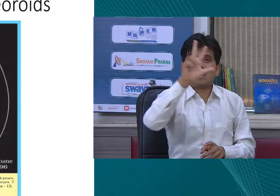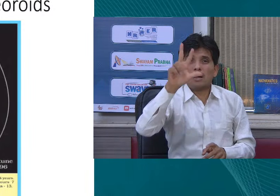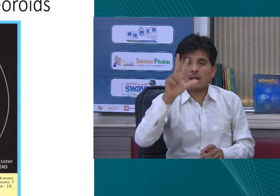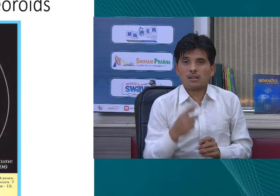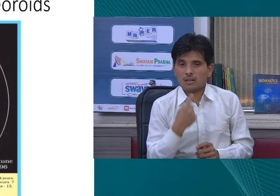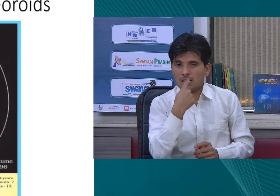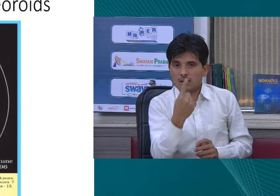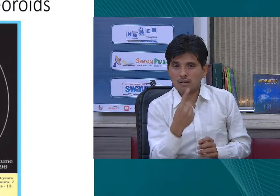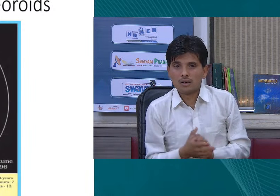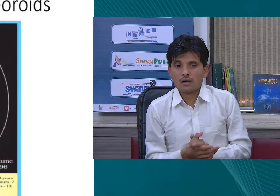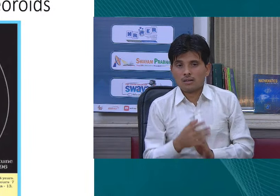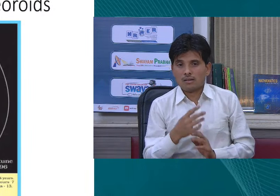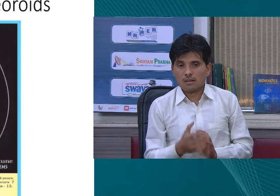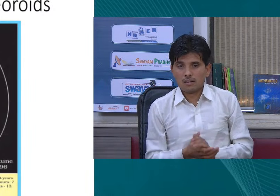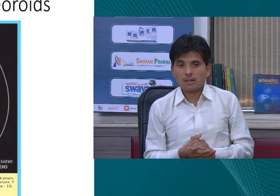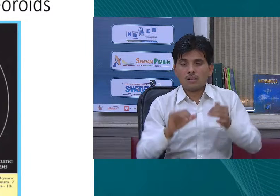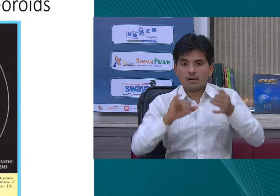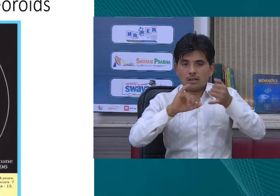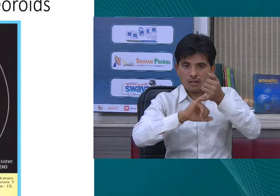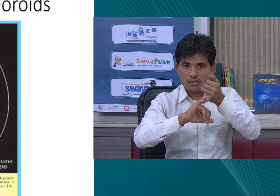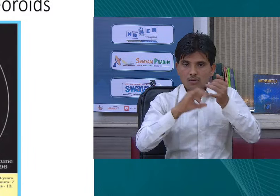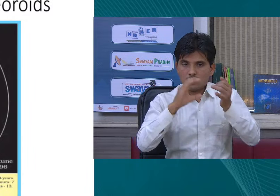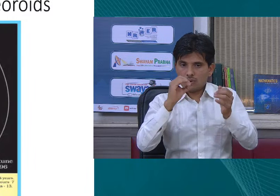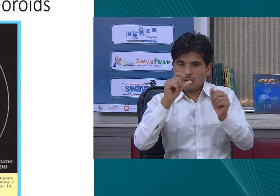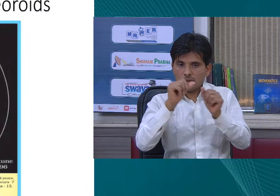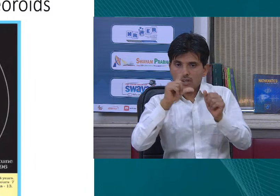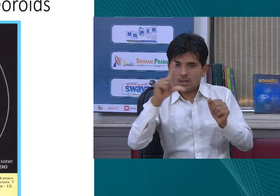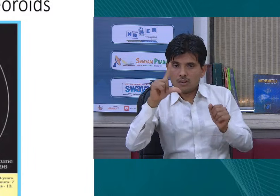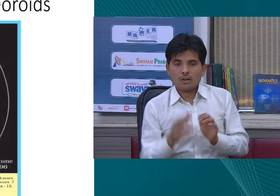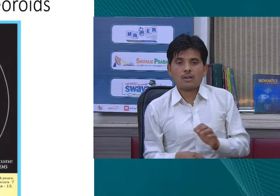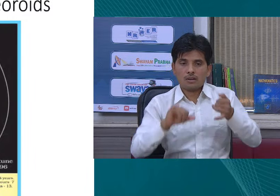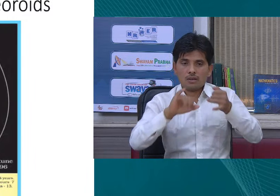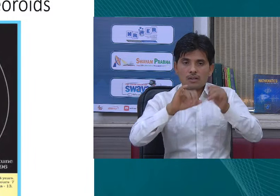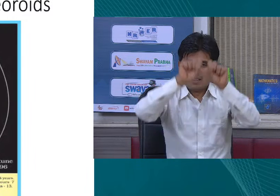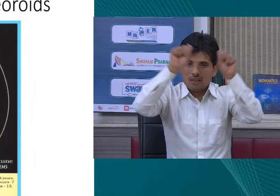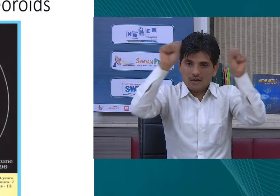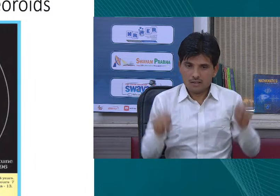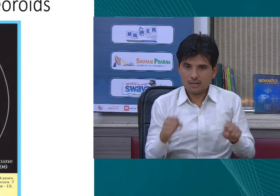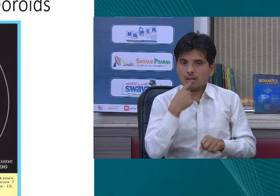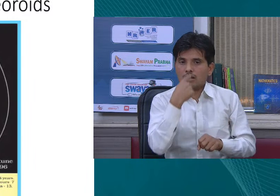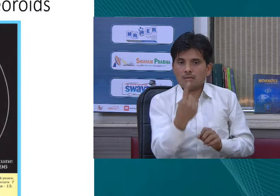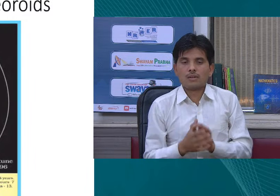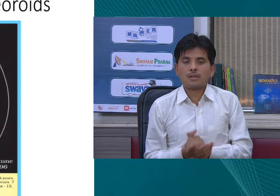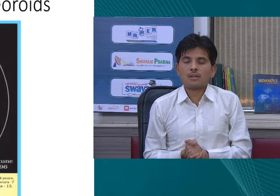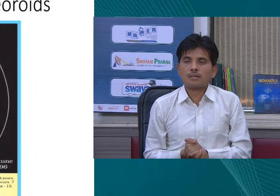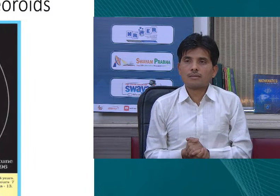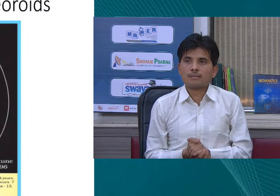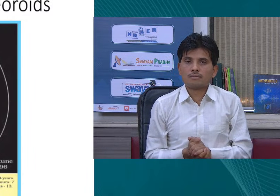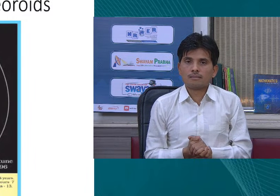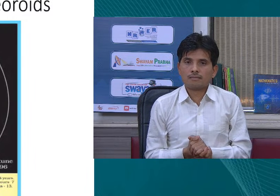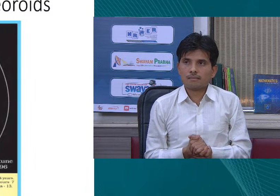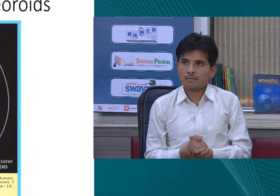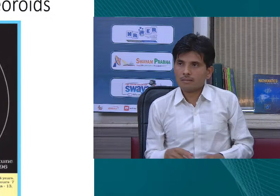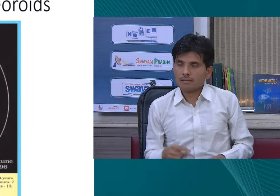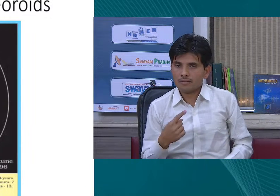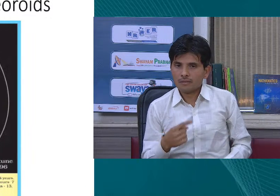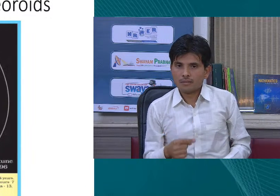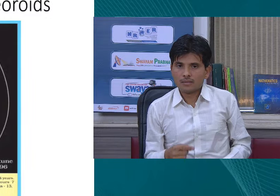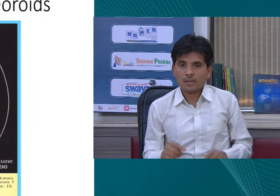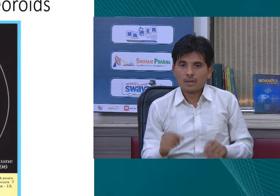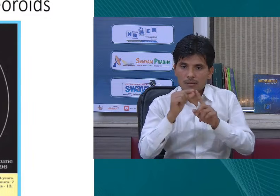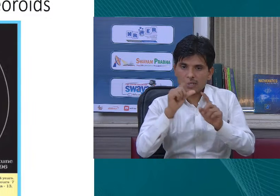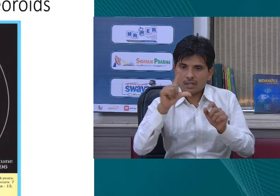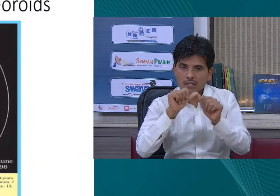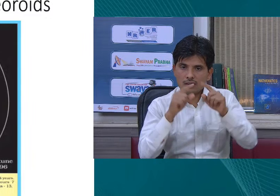Hindi we say the Saur Mandal. Fine. So Earth is also it is the 3rd